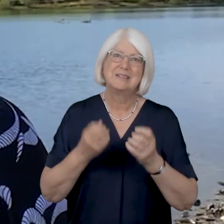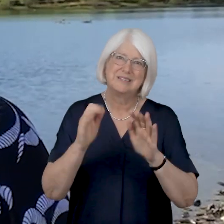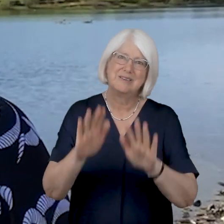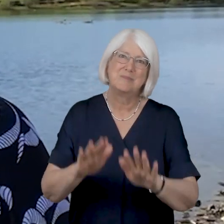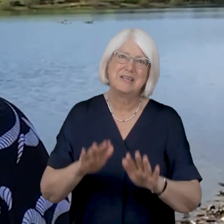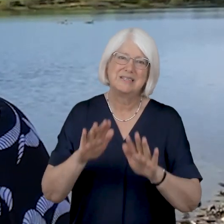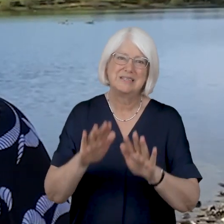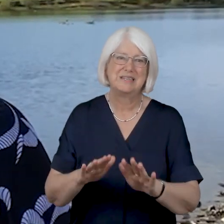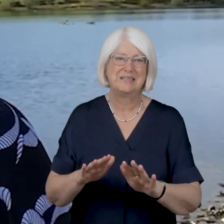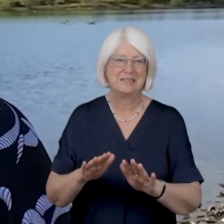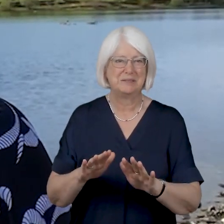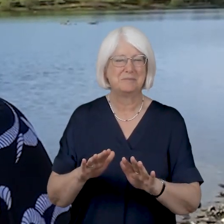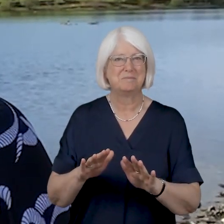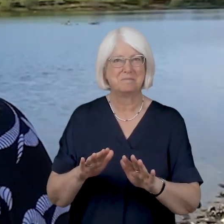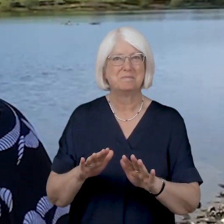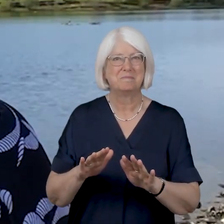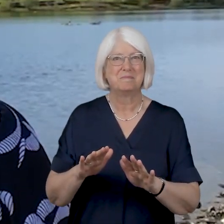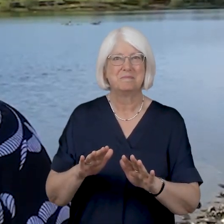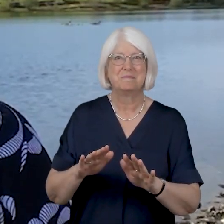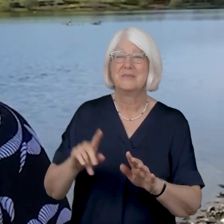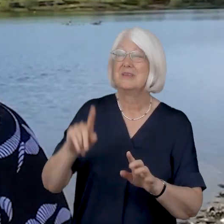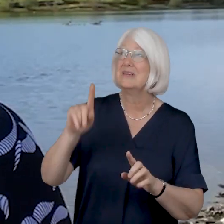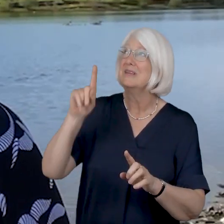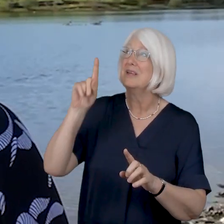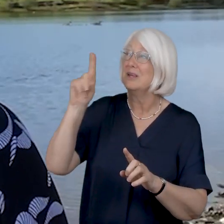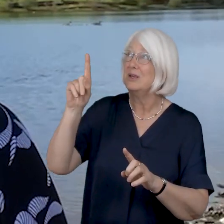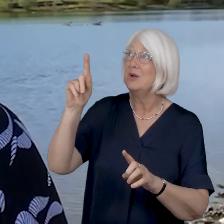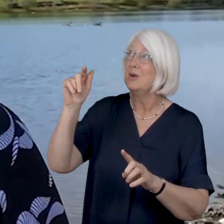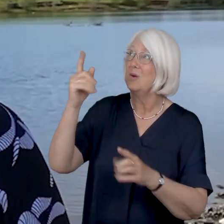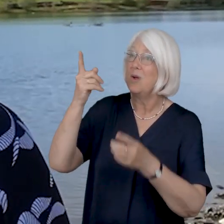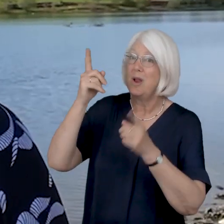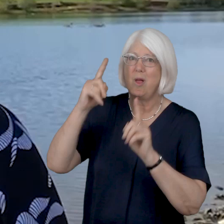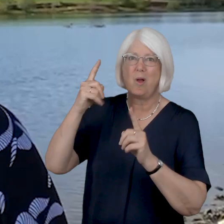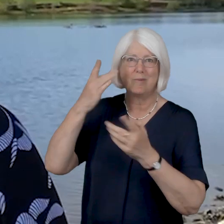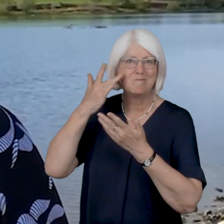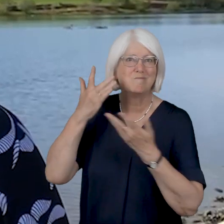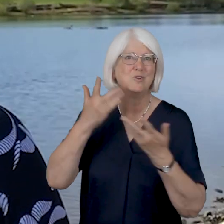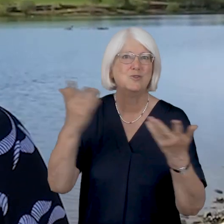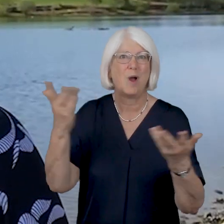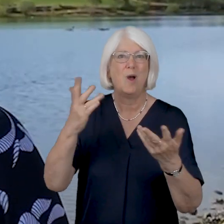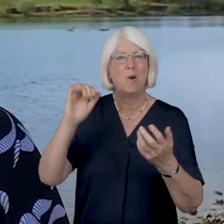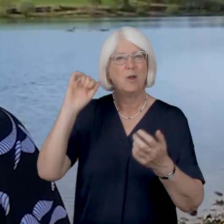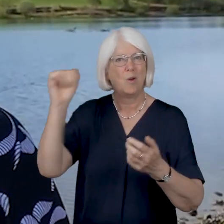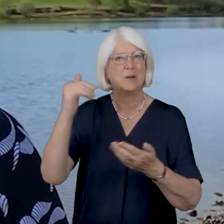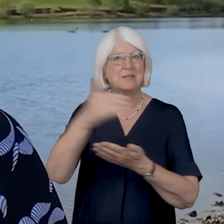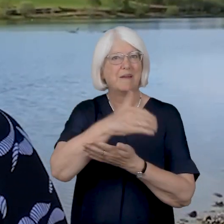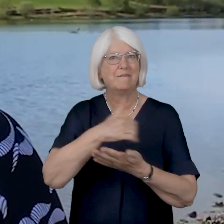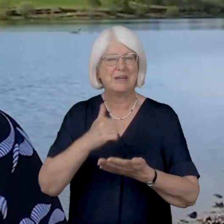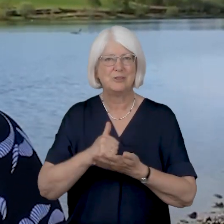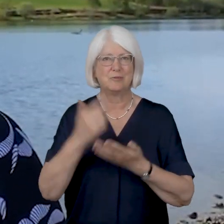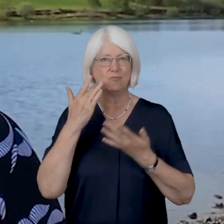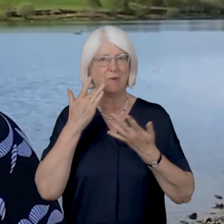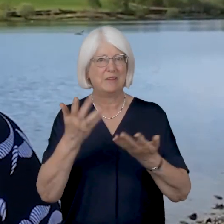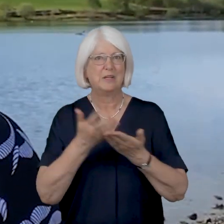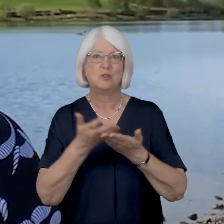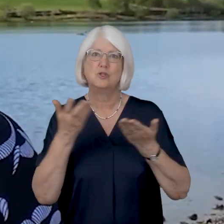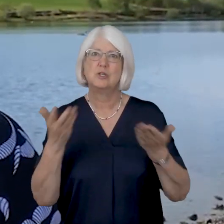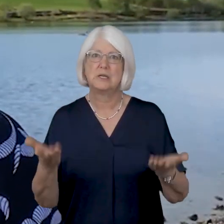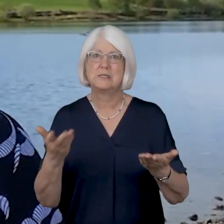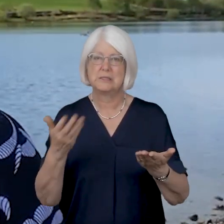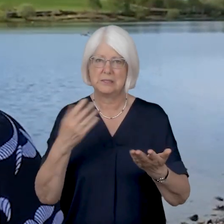Christ, have mercy. And you, Lord, have made known your salvation and reveal your justice in the sight of the